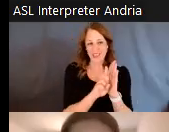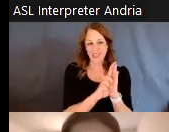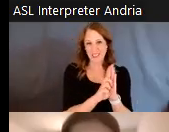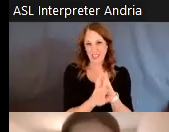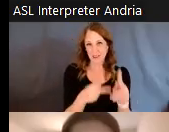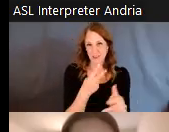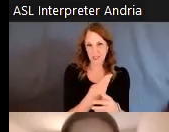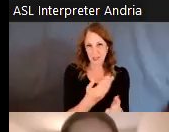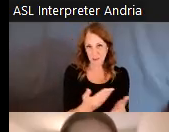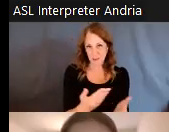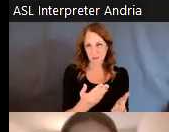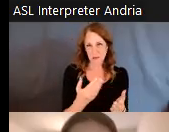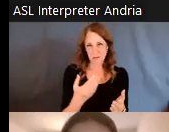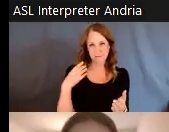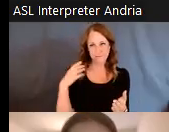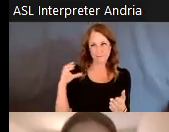law enforcement,